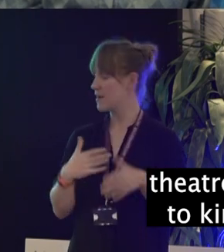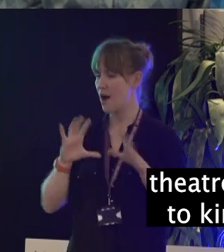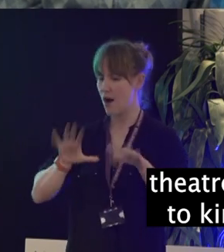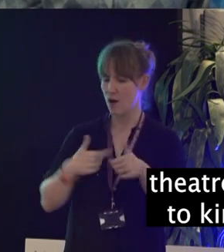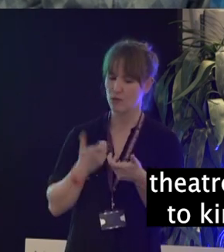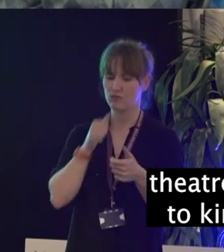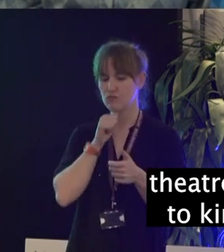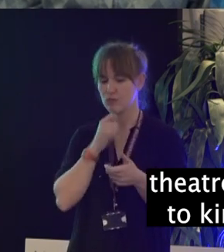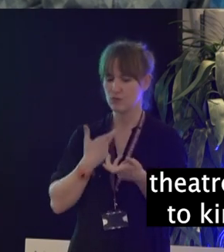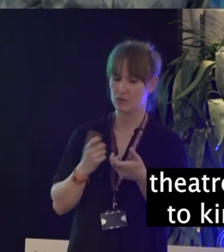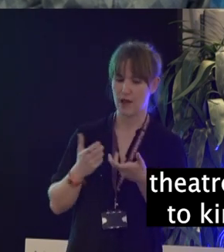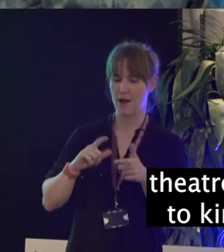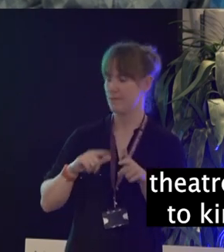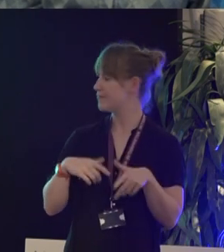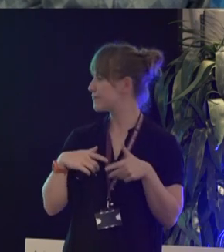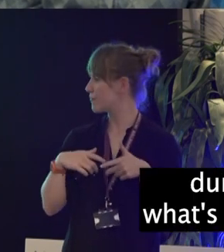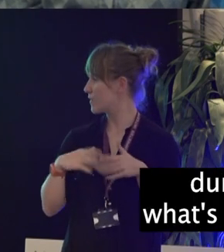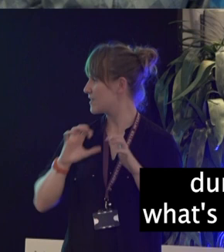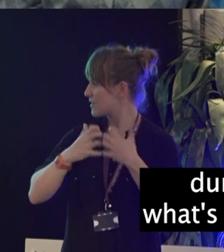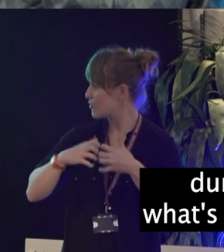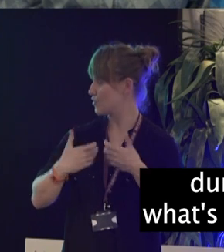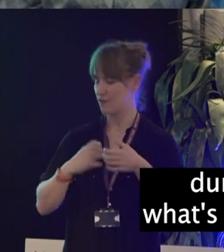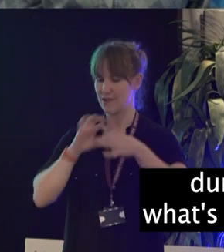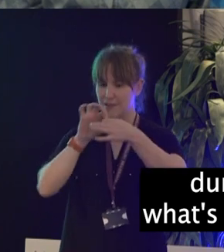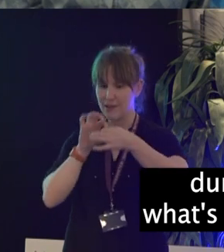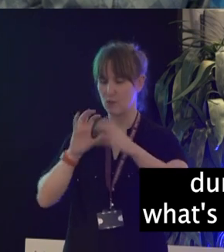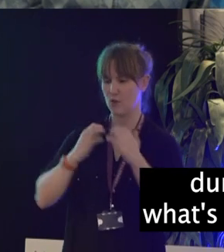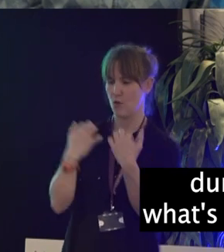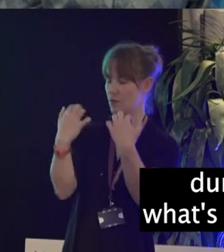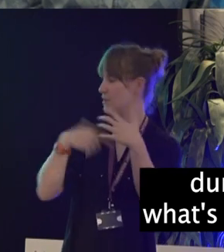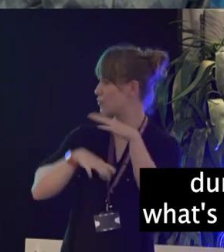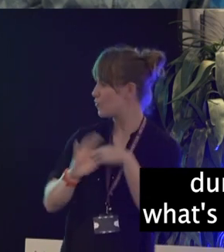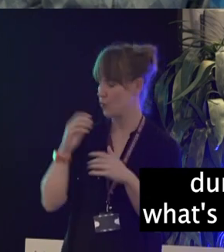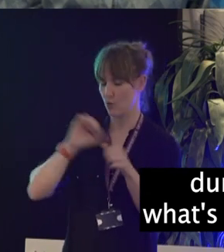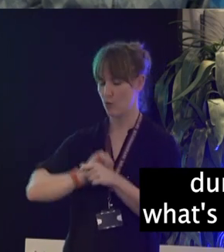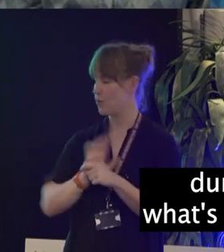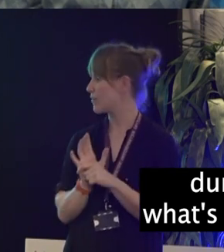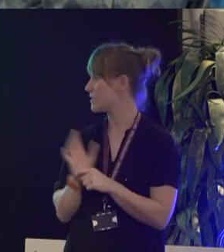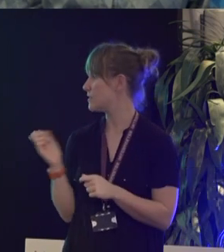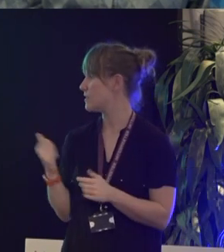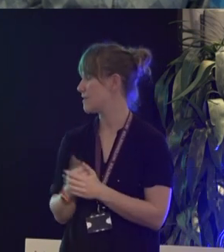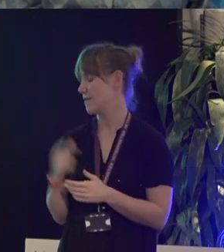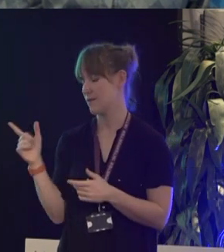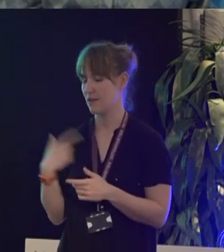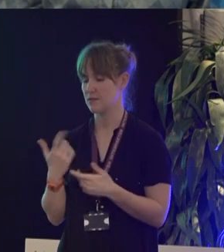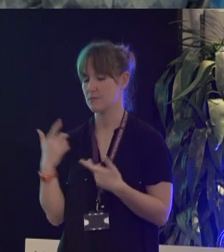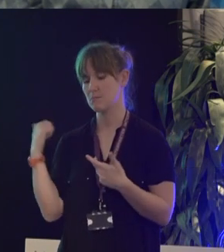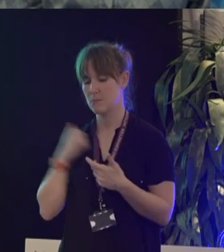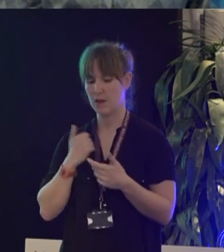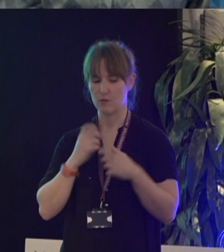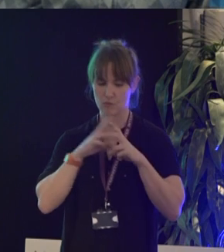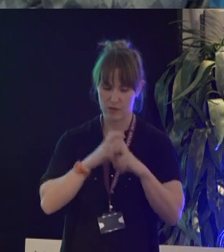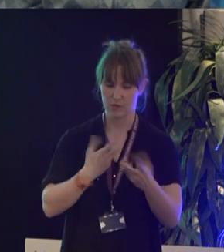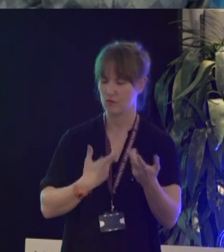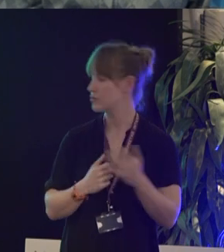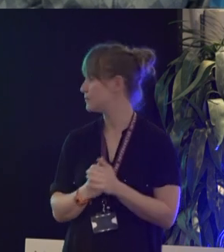kind of connect with the audience during COVID, and kind of what's happening with that sort of surge in experimentation now.